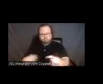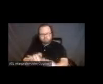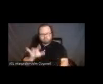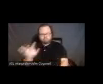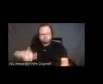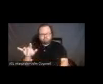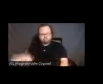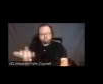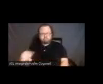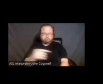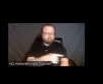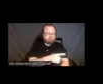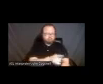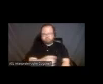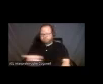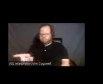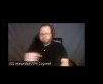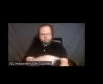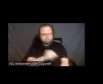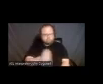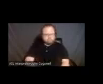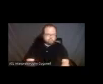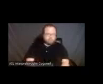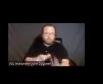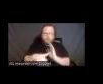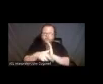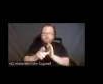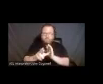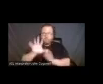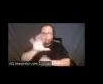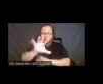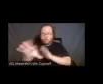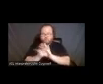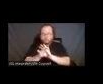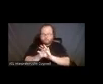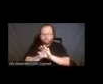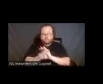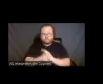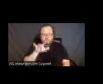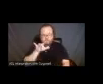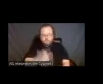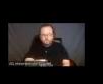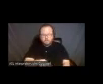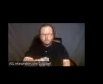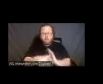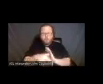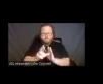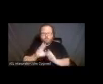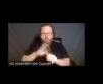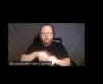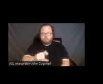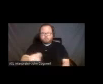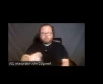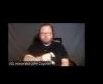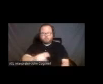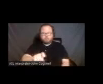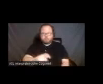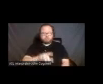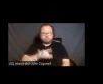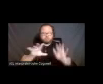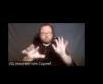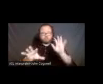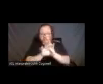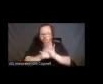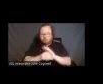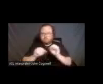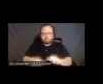forward or backward in the ballot. To review choices made, press the review button at the bottom of the screen. Selections can be reviewed and changes